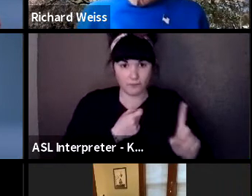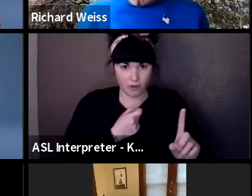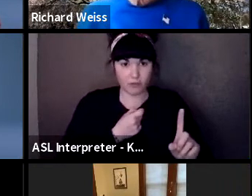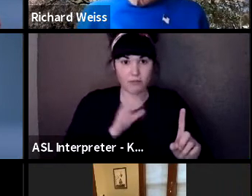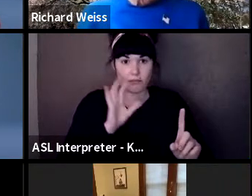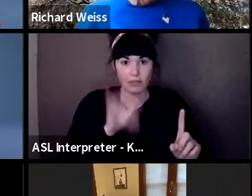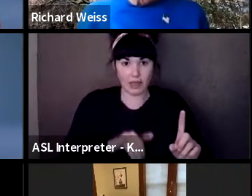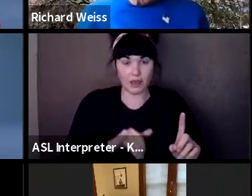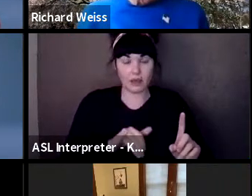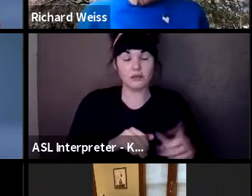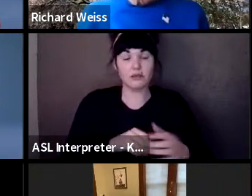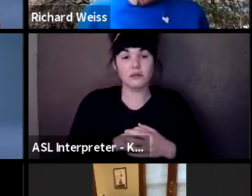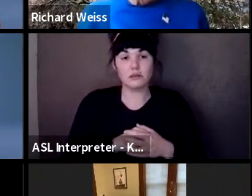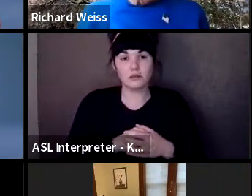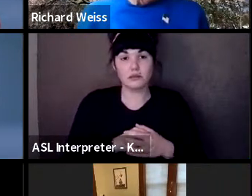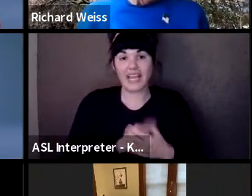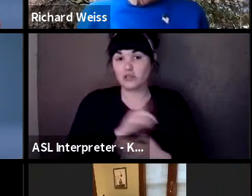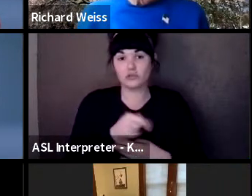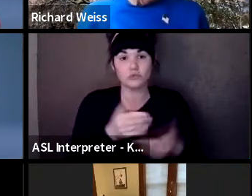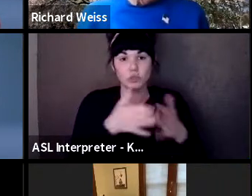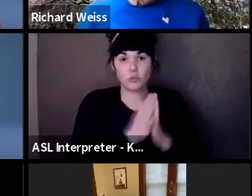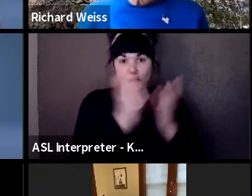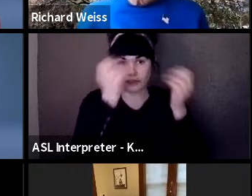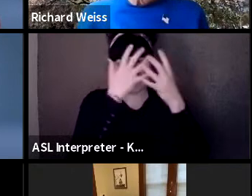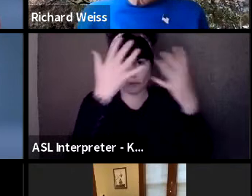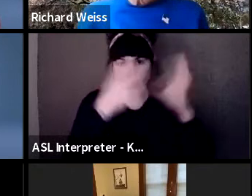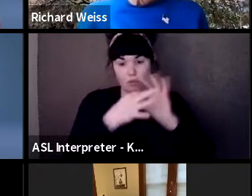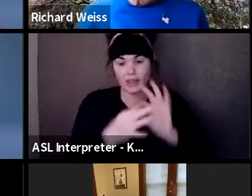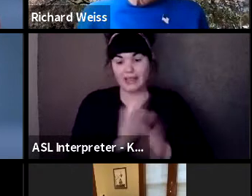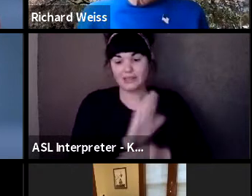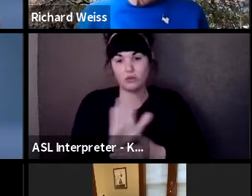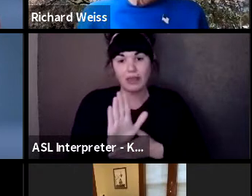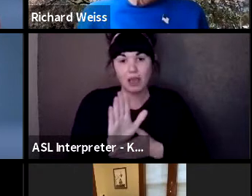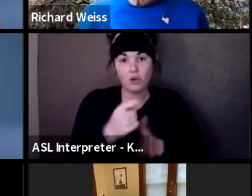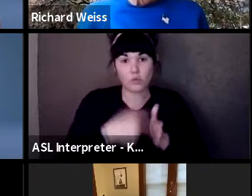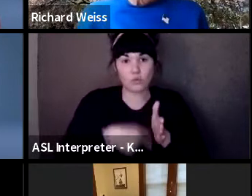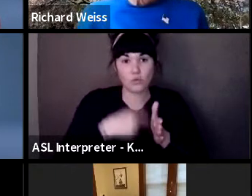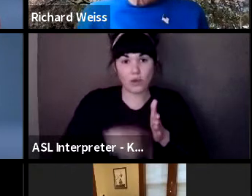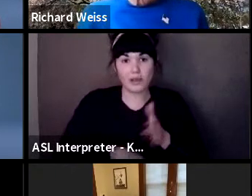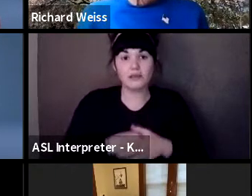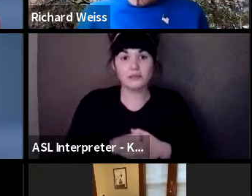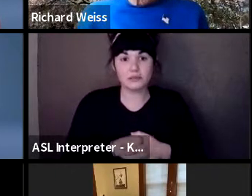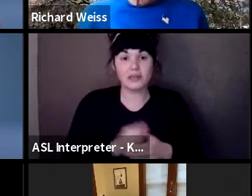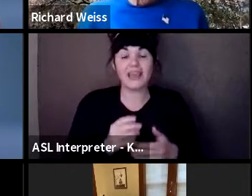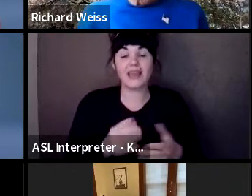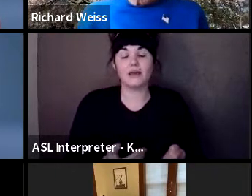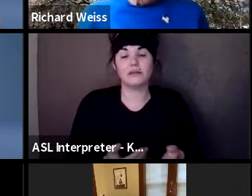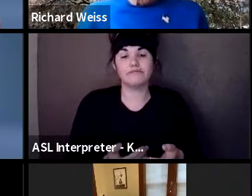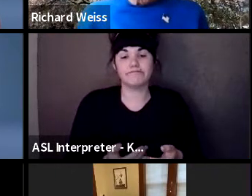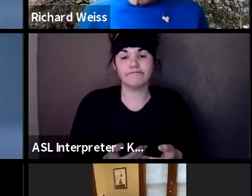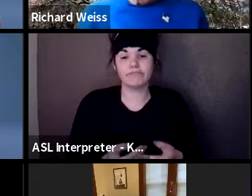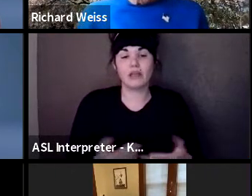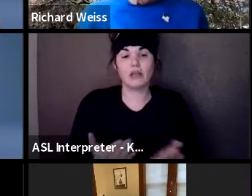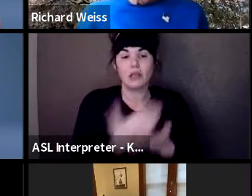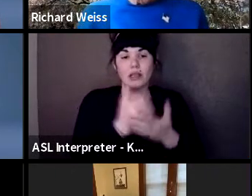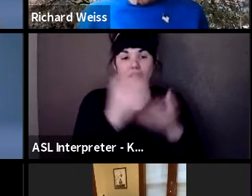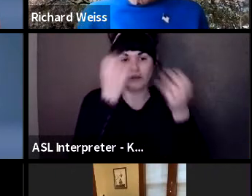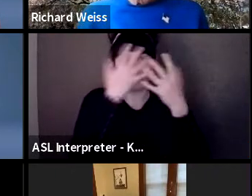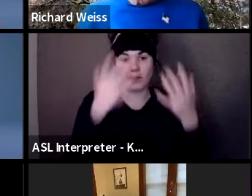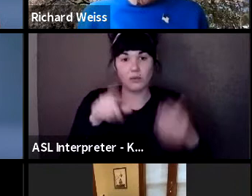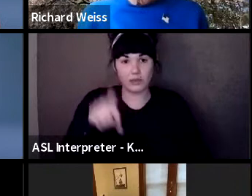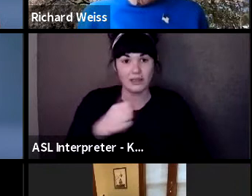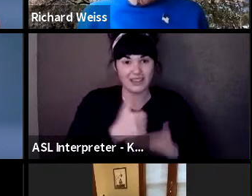information, what their rates would be, and gain the information that we need. That would also assist the commission in making those